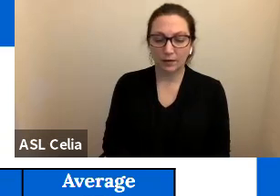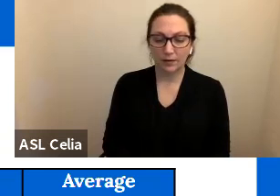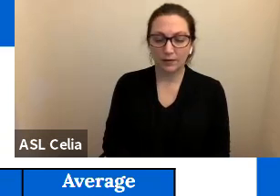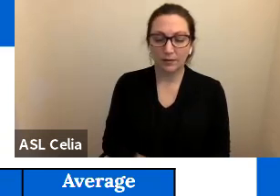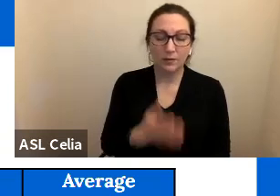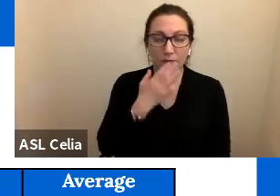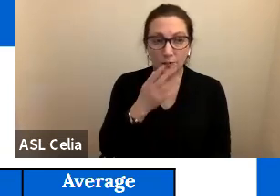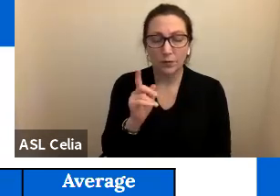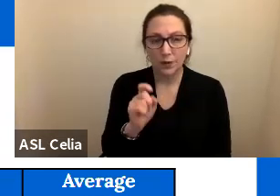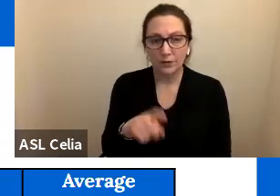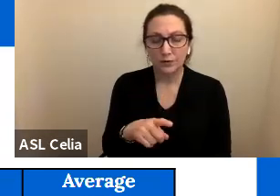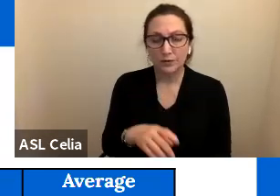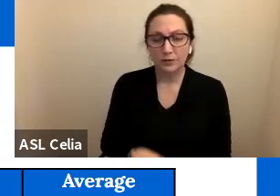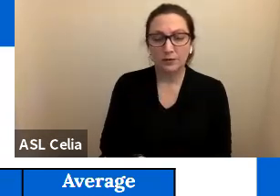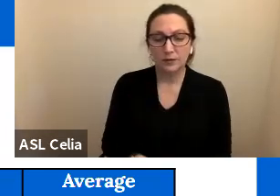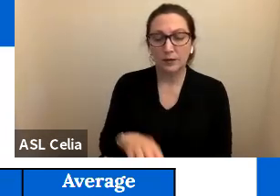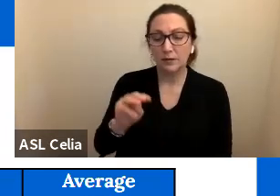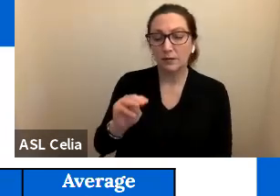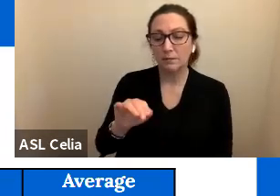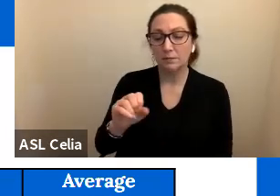that grades were the only